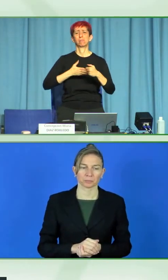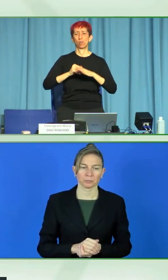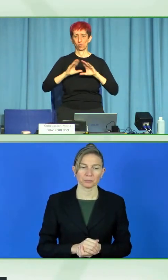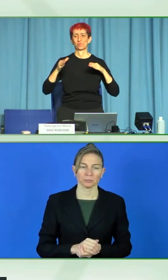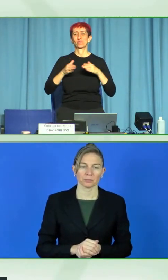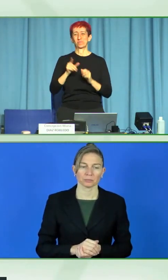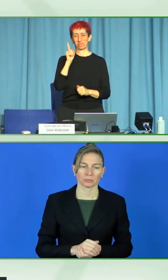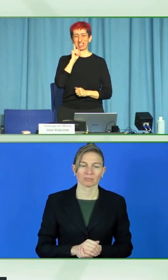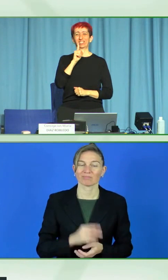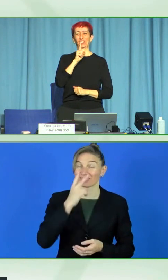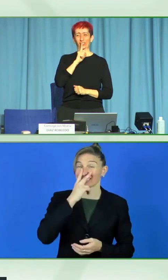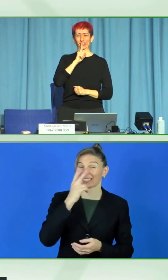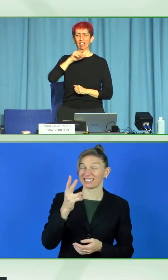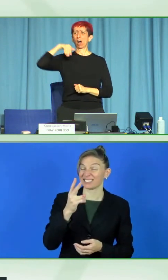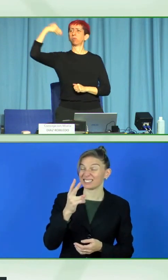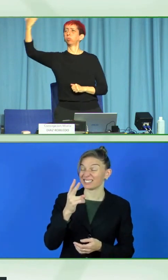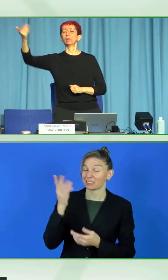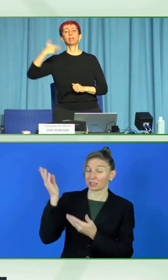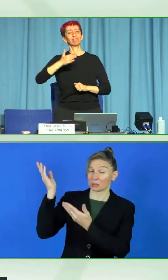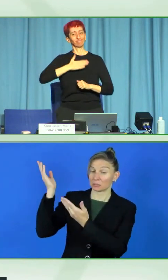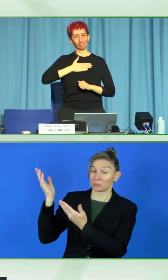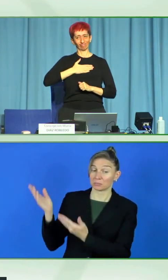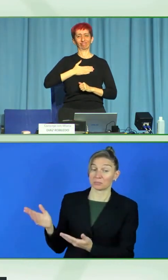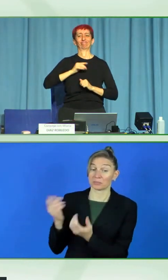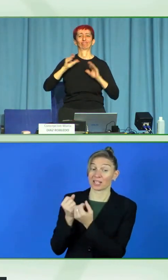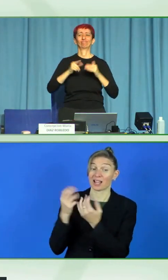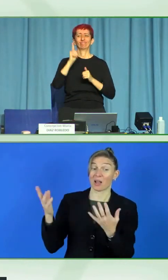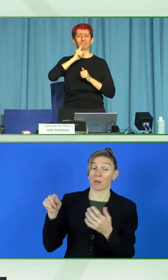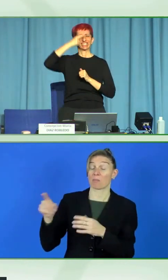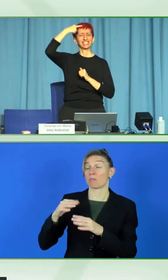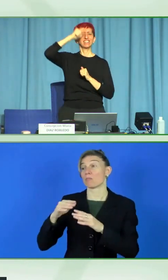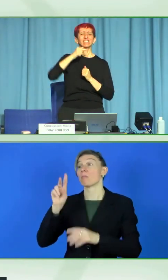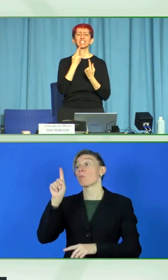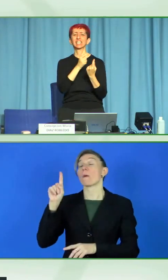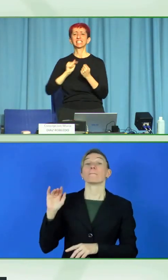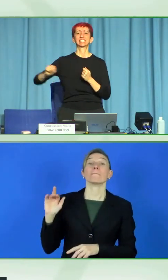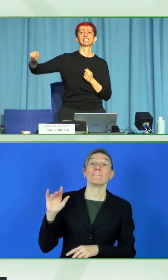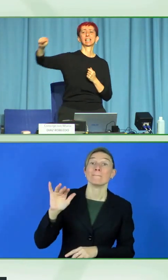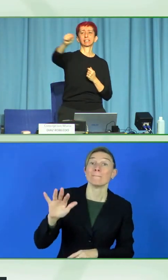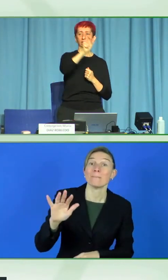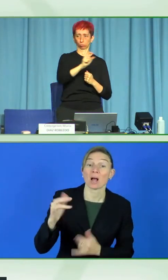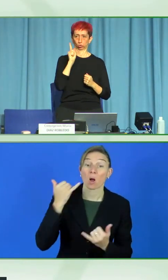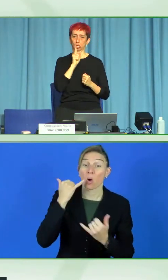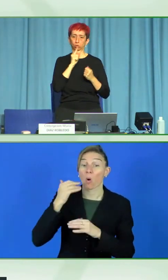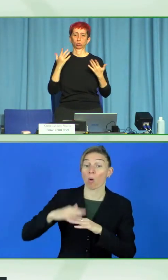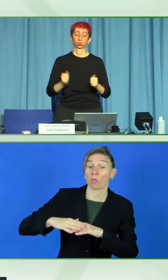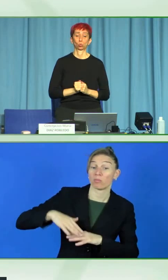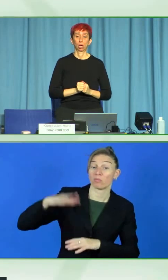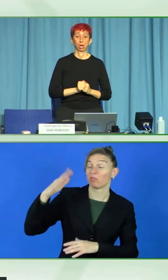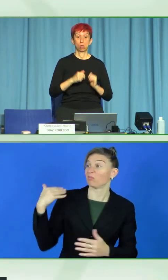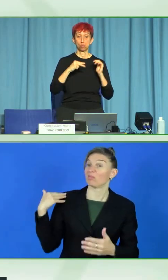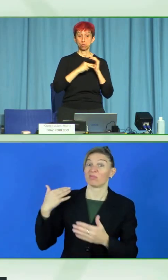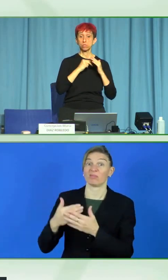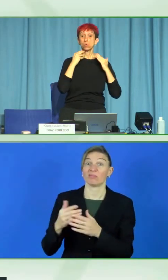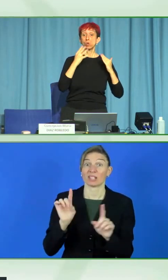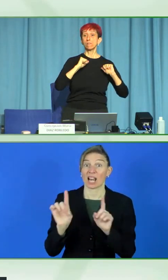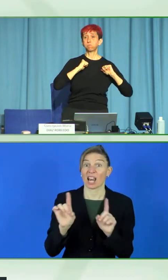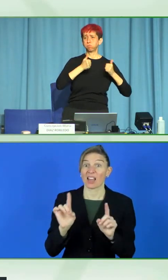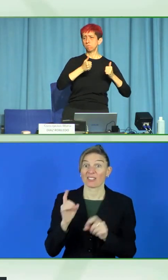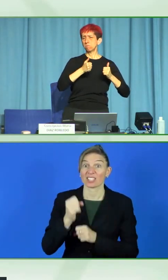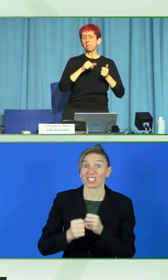million calls received in more than 11 years of the service, which